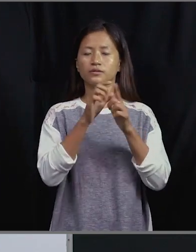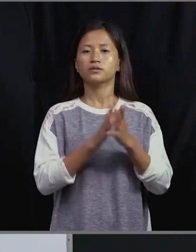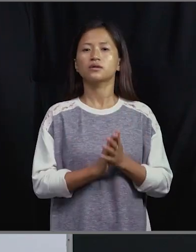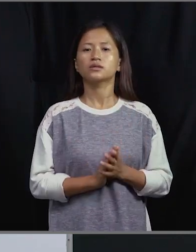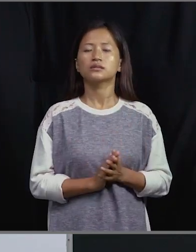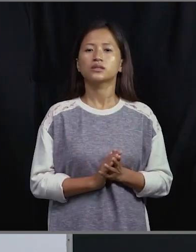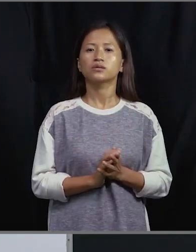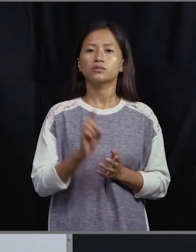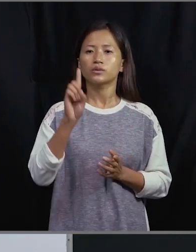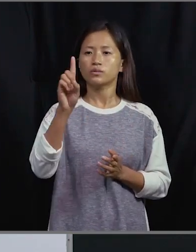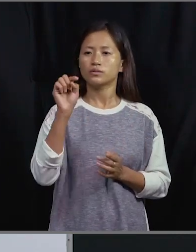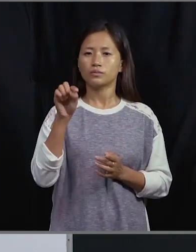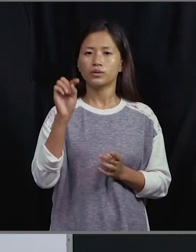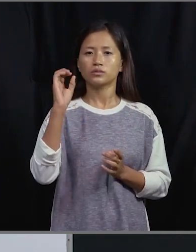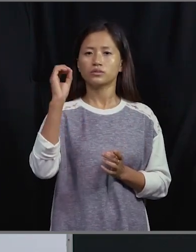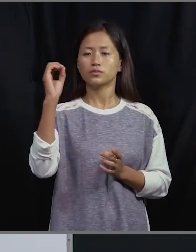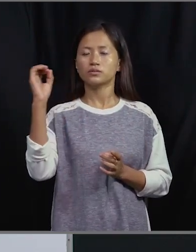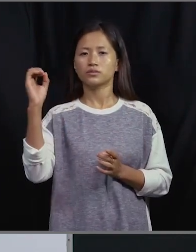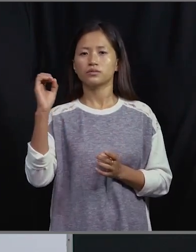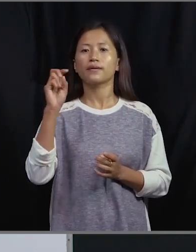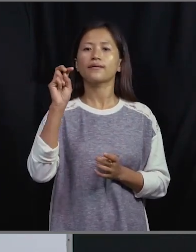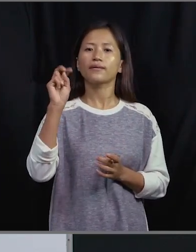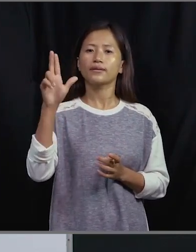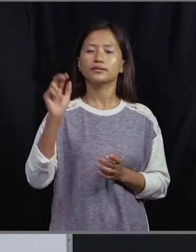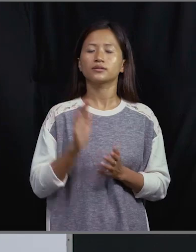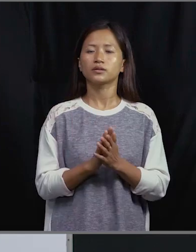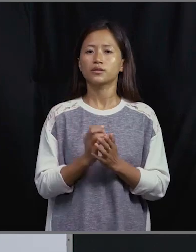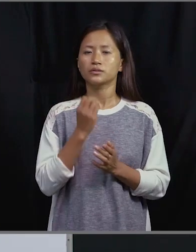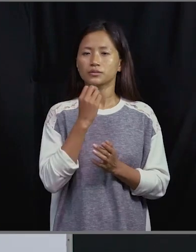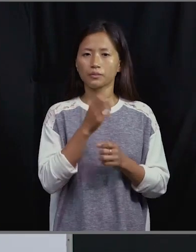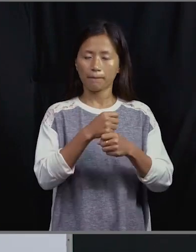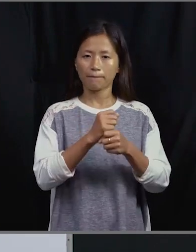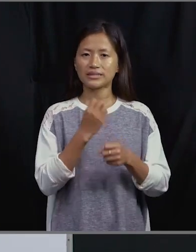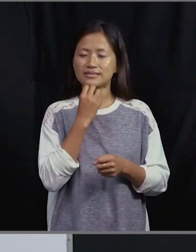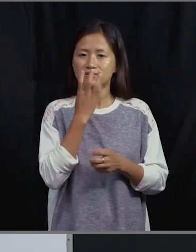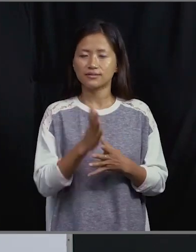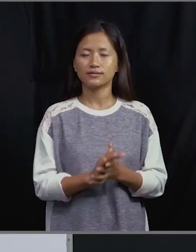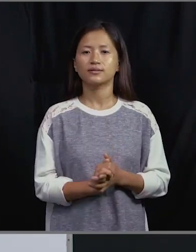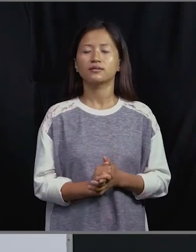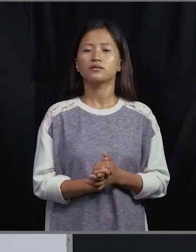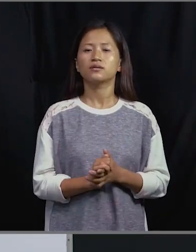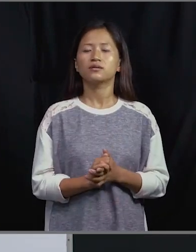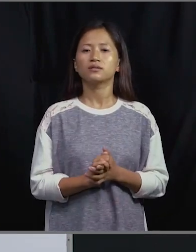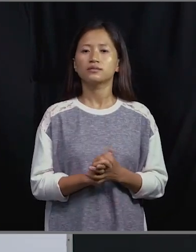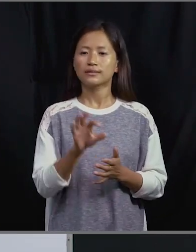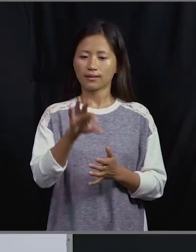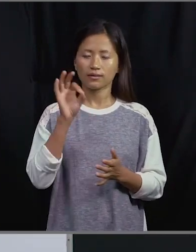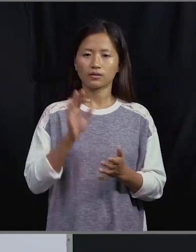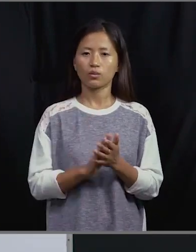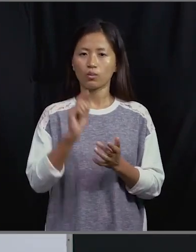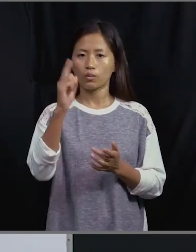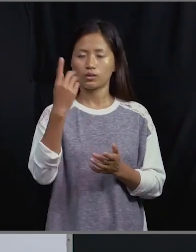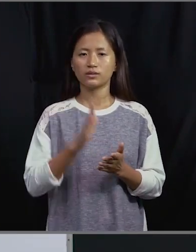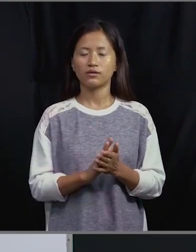actual mass is 1.008, but to make our calculations easier here, I'm taking